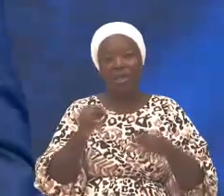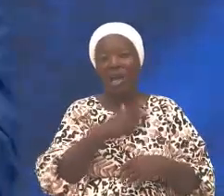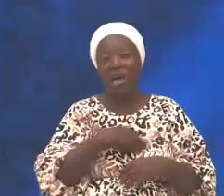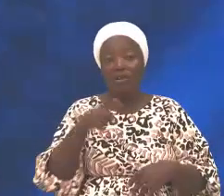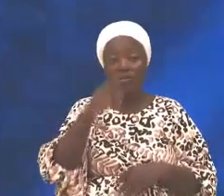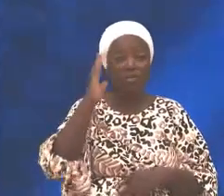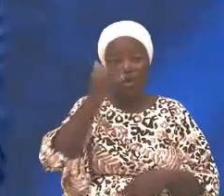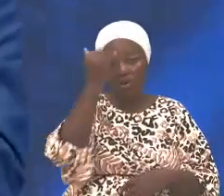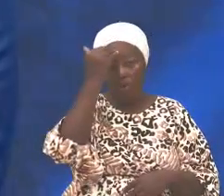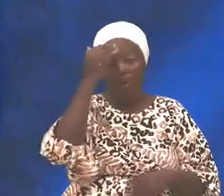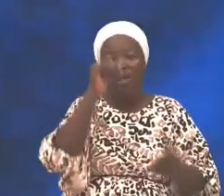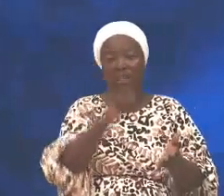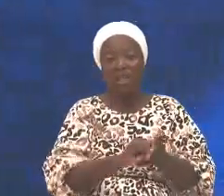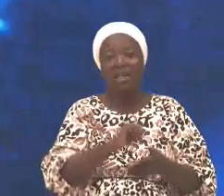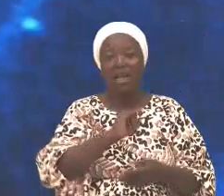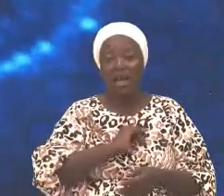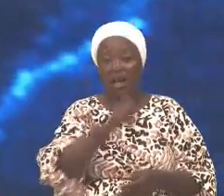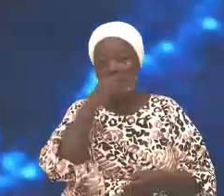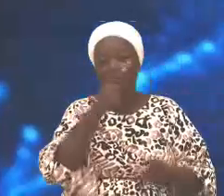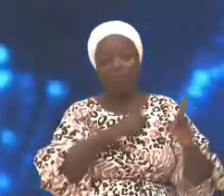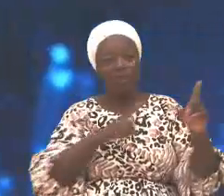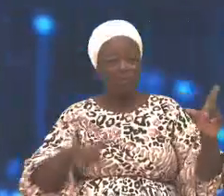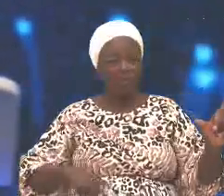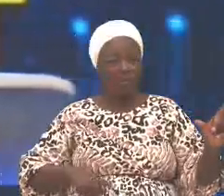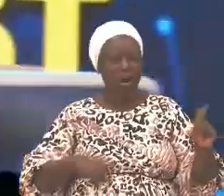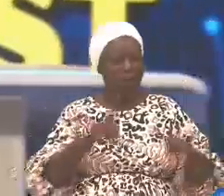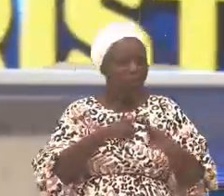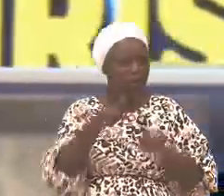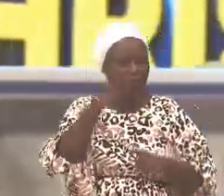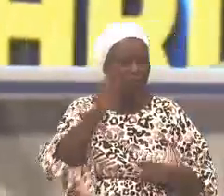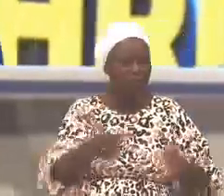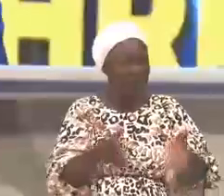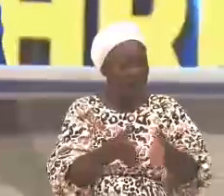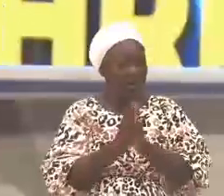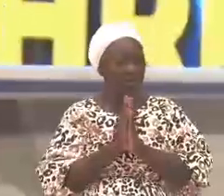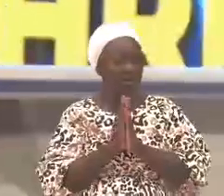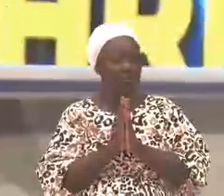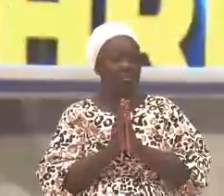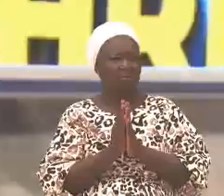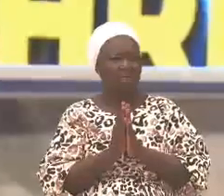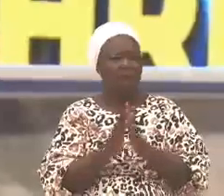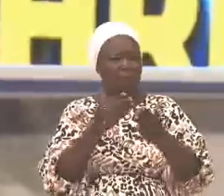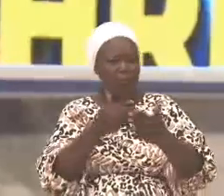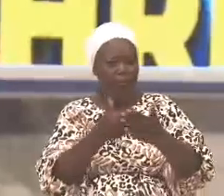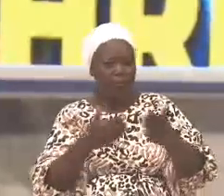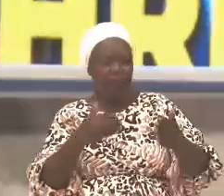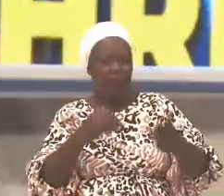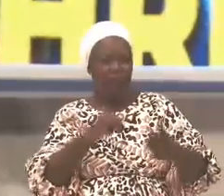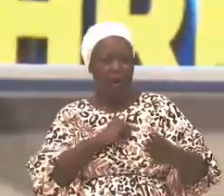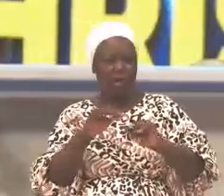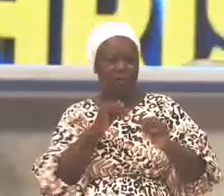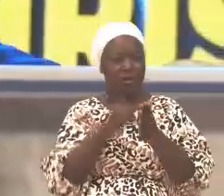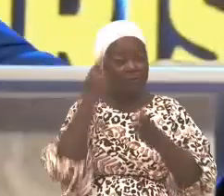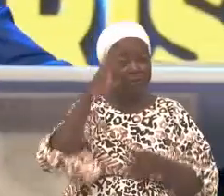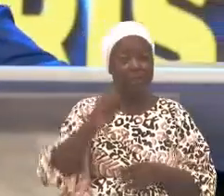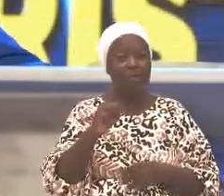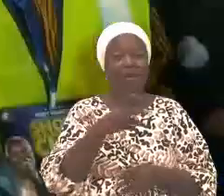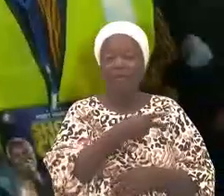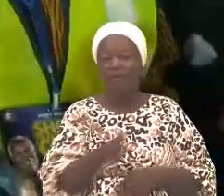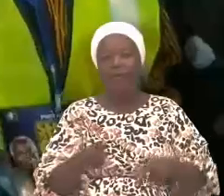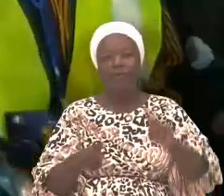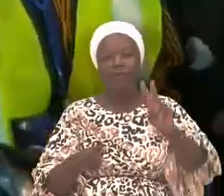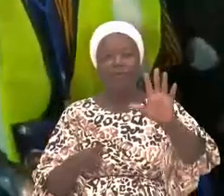I am the Lord. But they must inquire before I do it for them. Look at verse